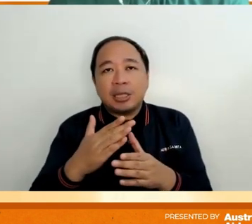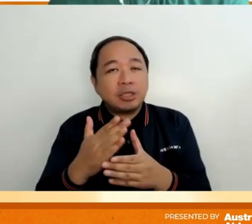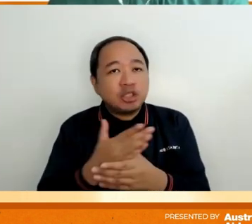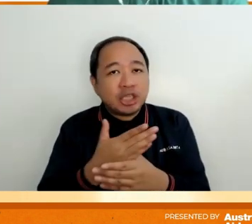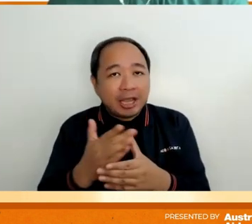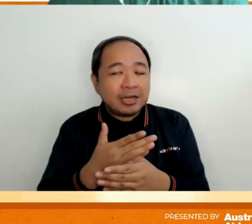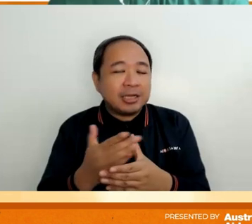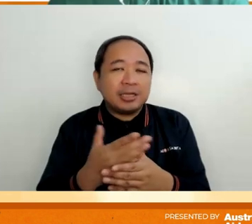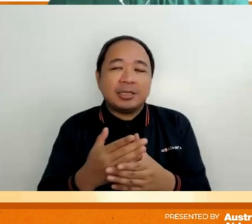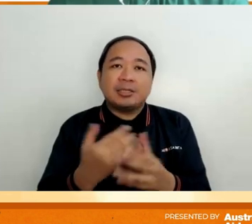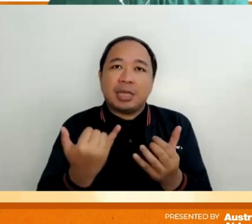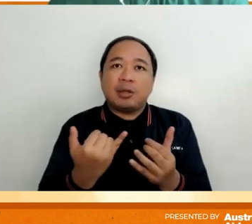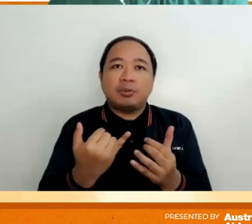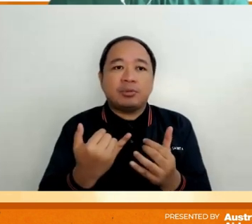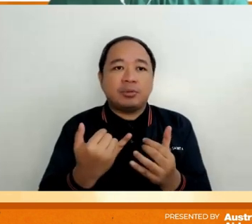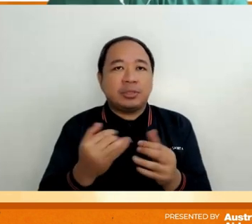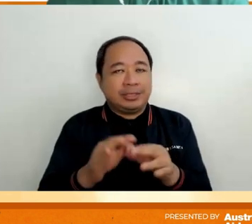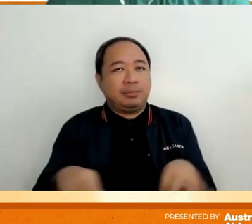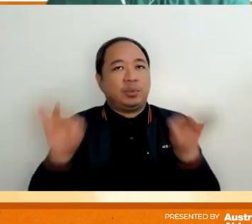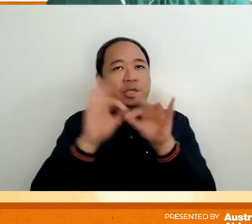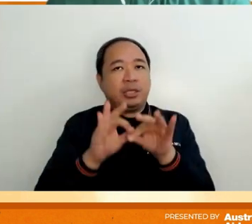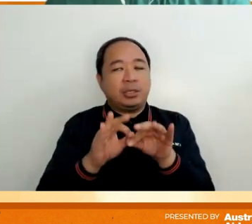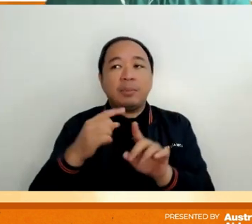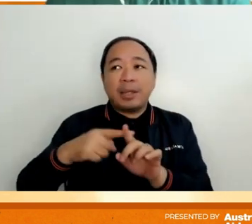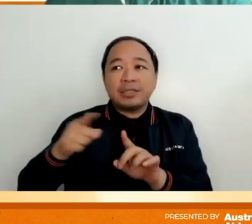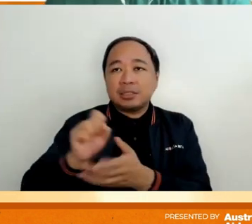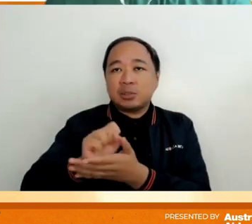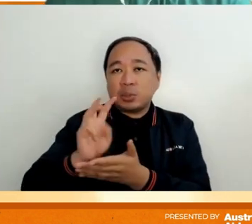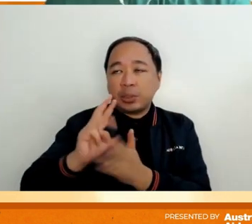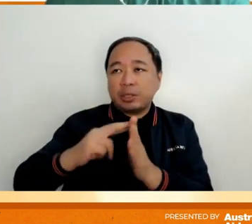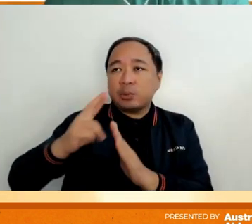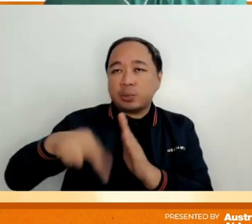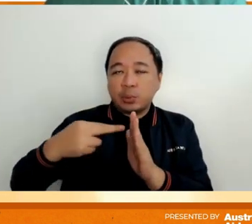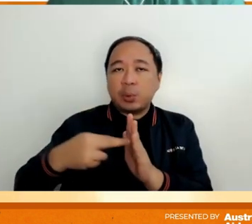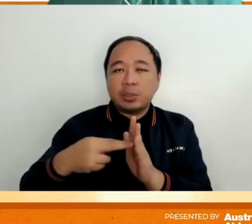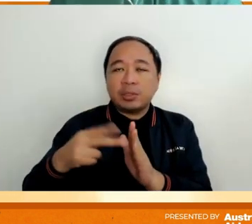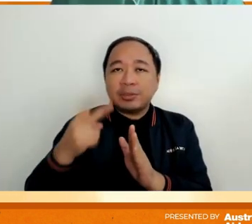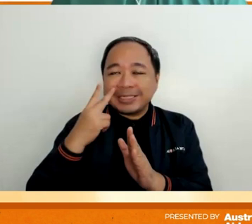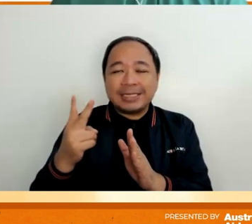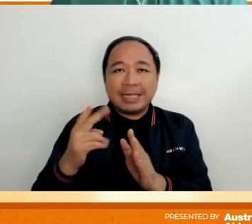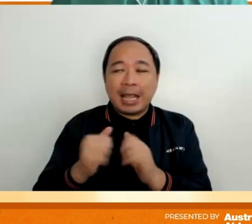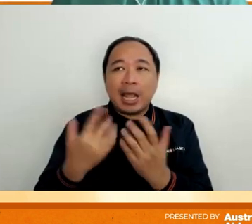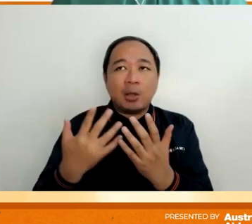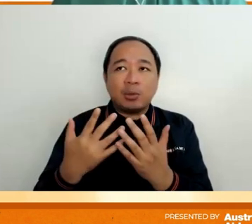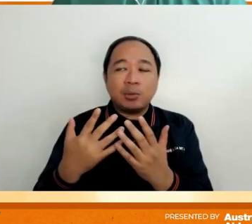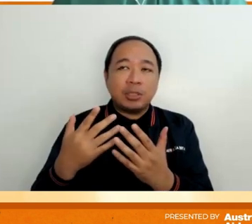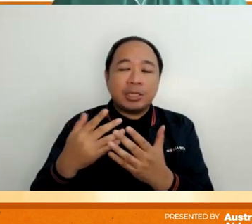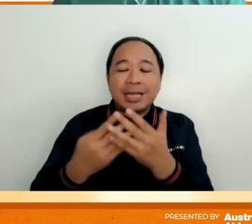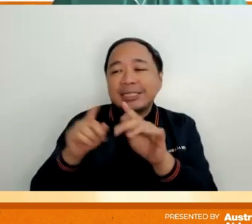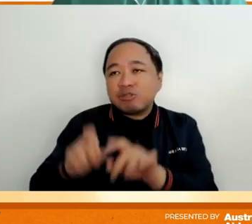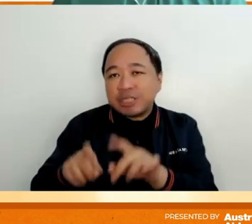quick, okay? So very important din yung role ng mga social workers for aside from screening, of course, counseling,